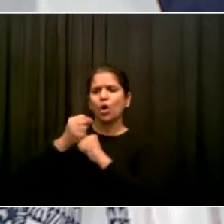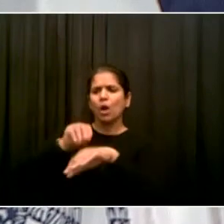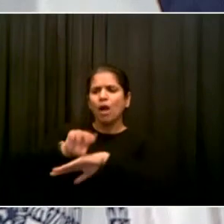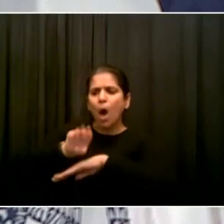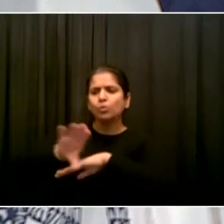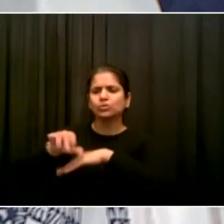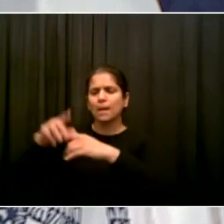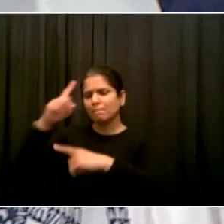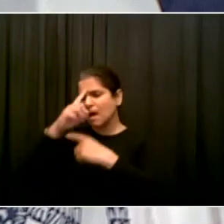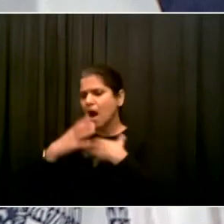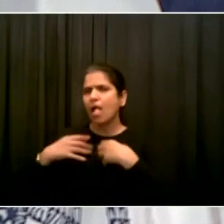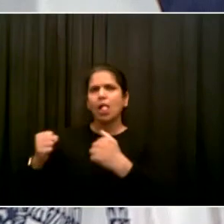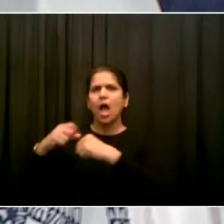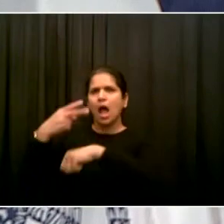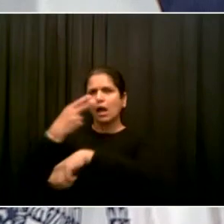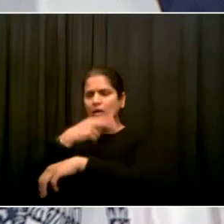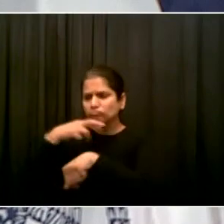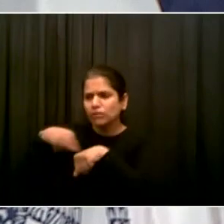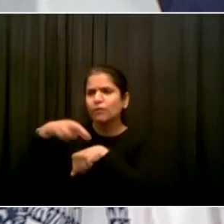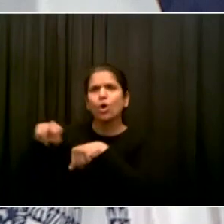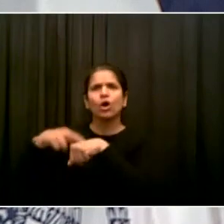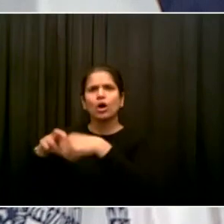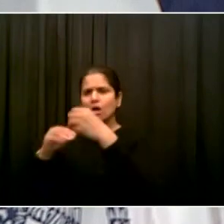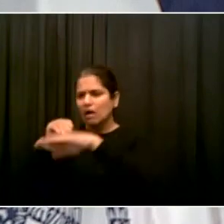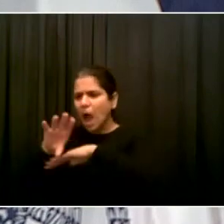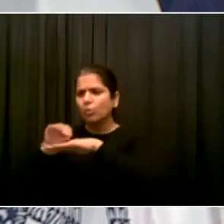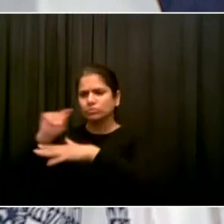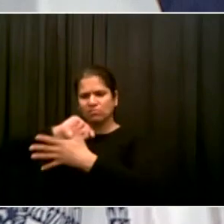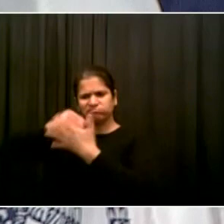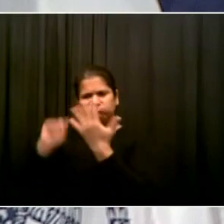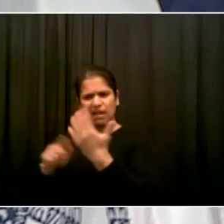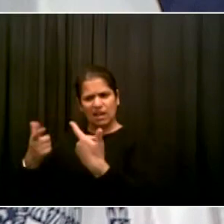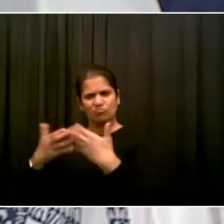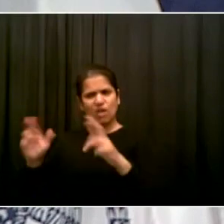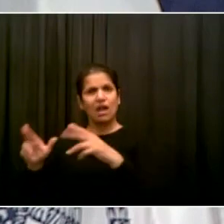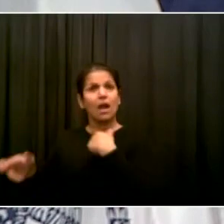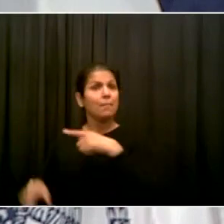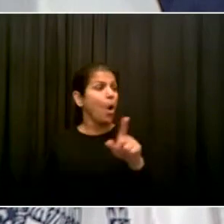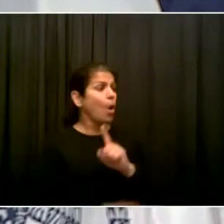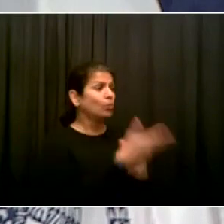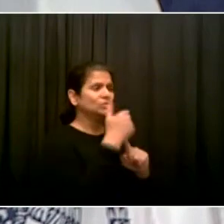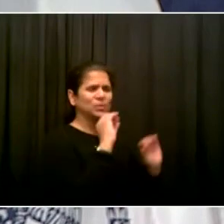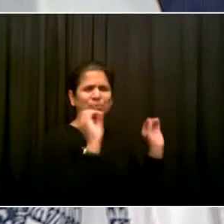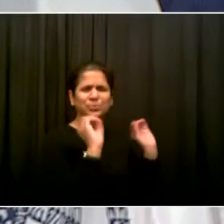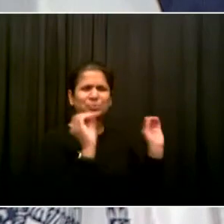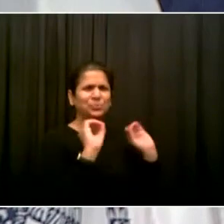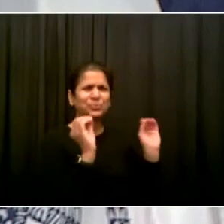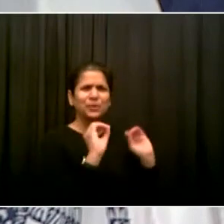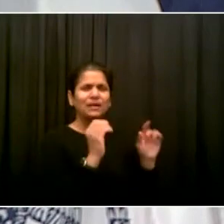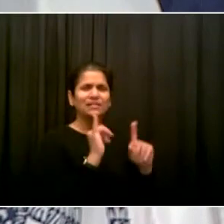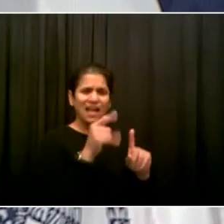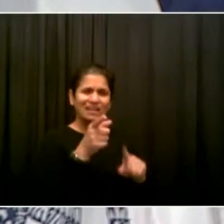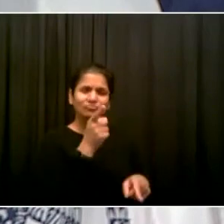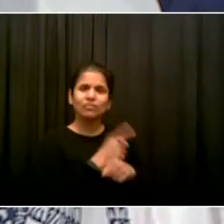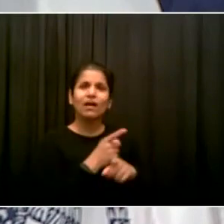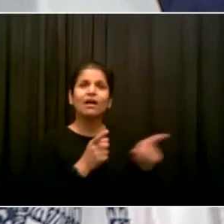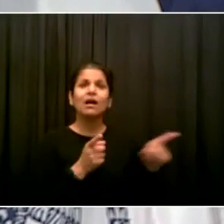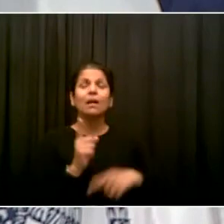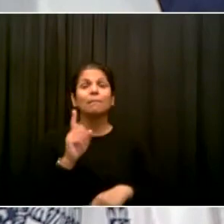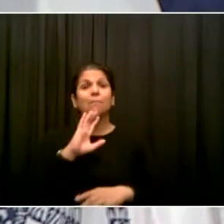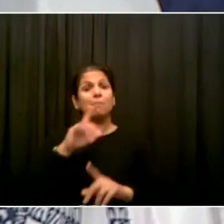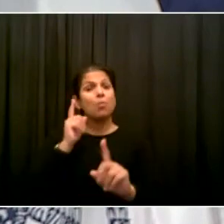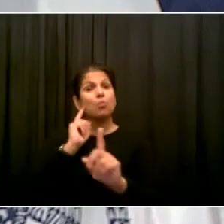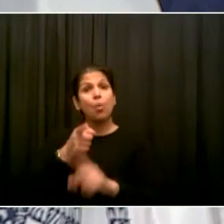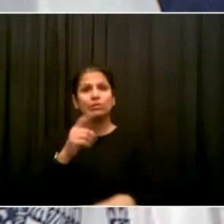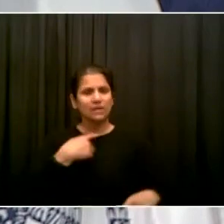of our Turning the Tide plan from years ago, is to get out of scattered site apartments, get out of hotels